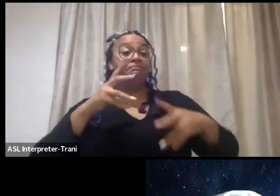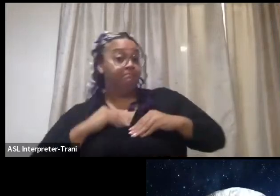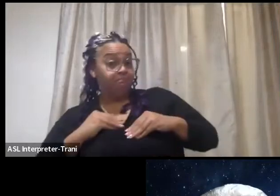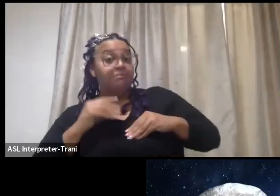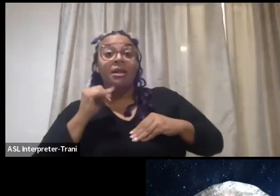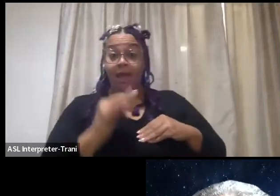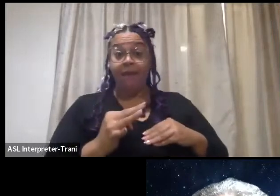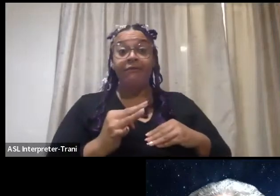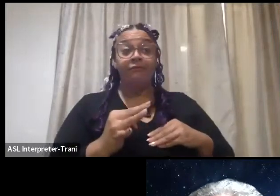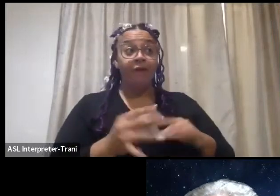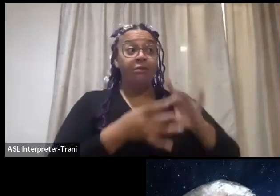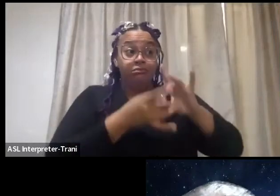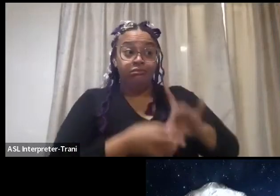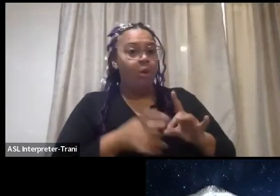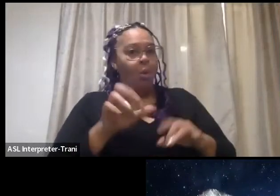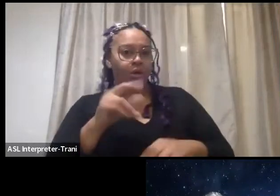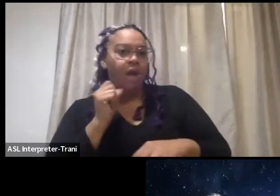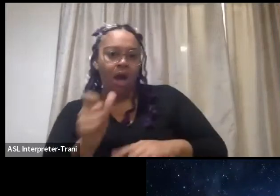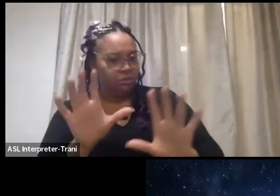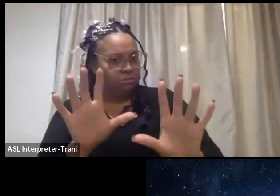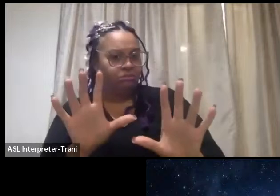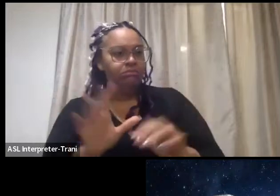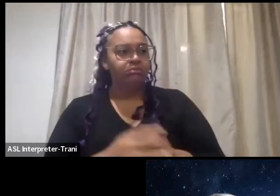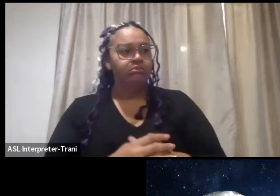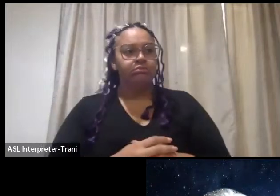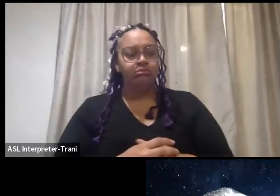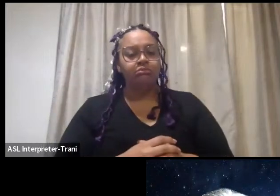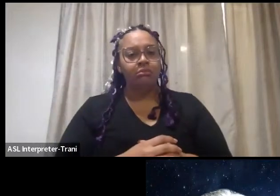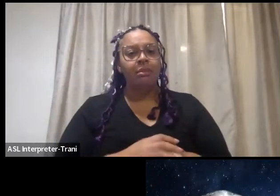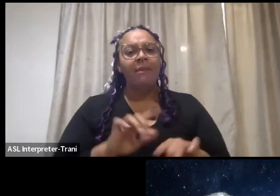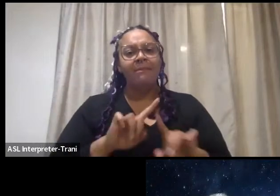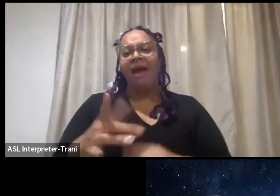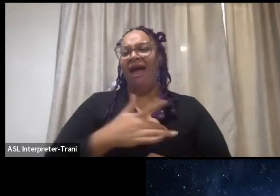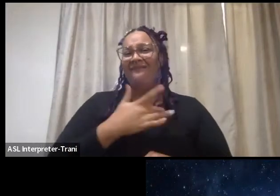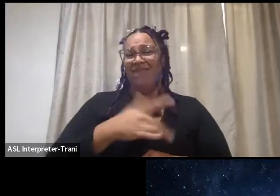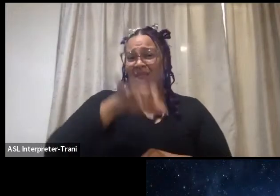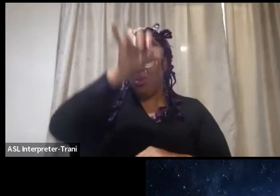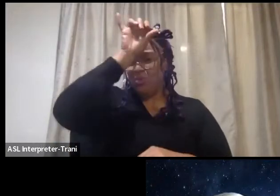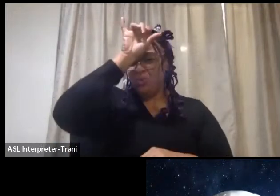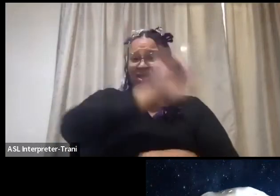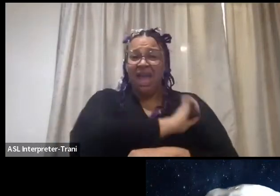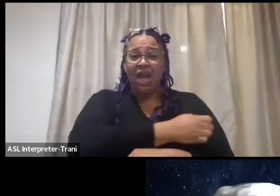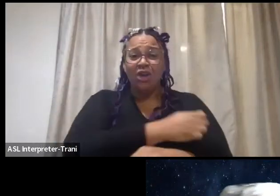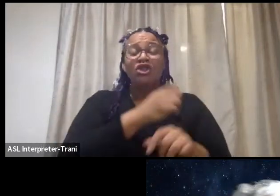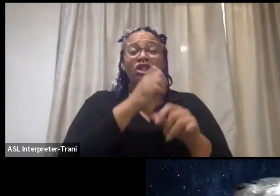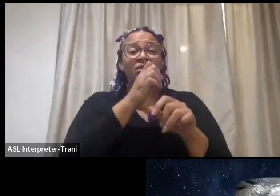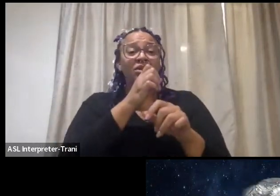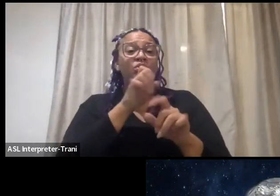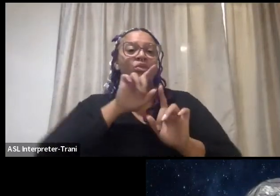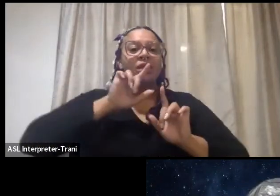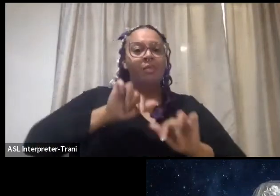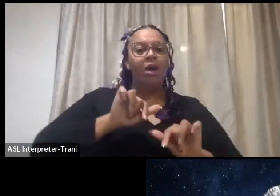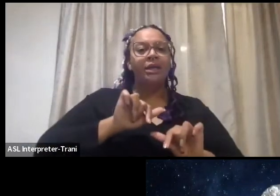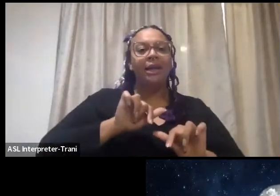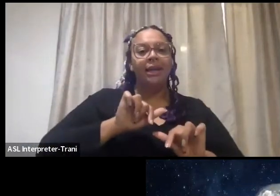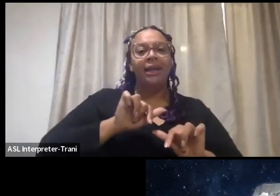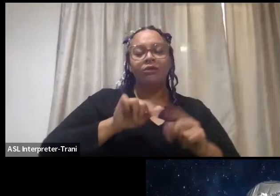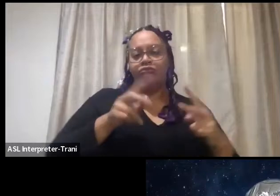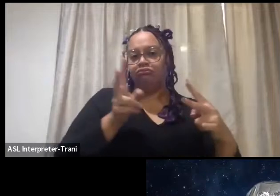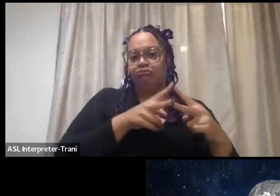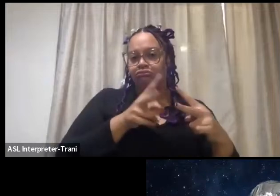you. Um, but I'm feeling the Taurus energy responding to the moment in one of two